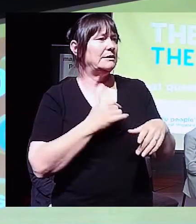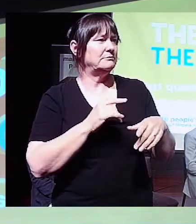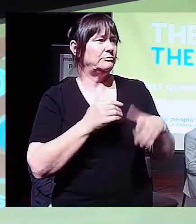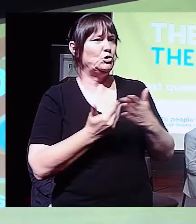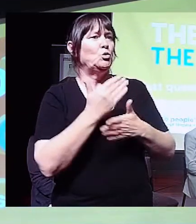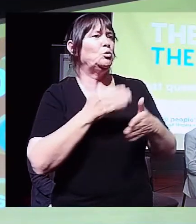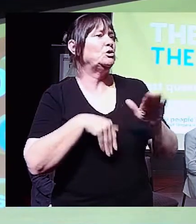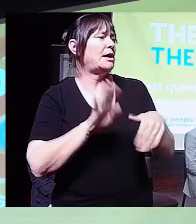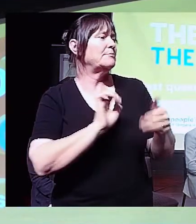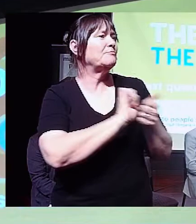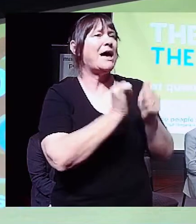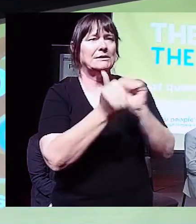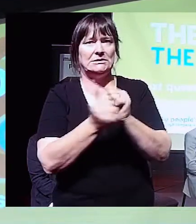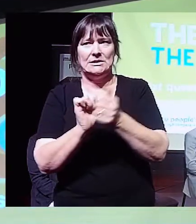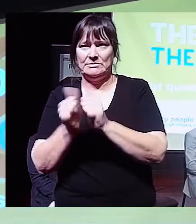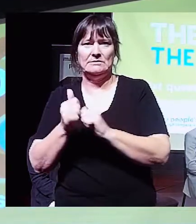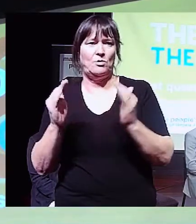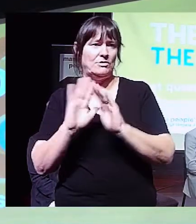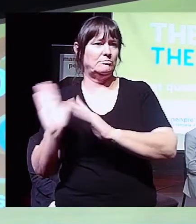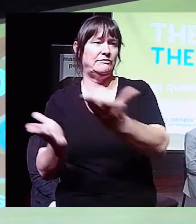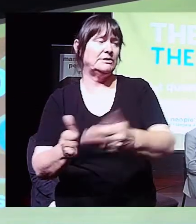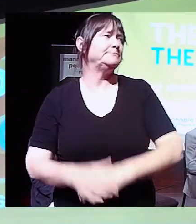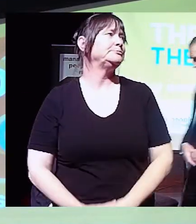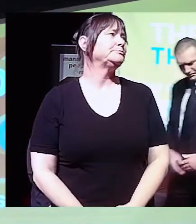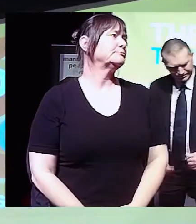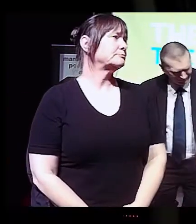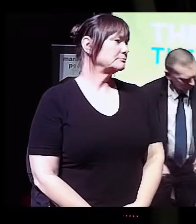tonight. So, thank you.